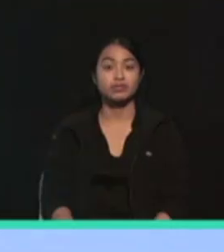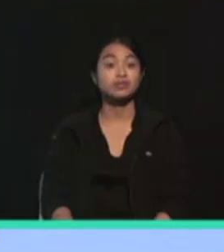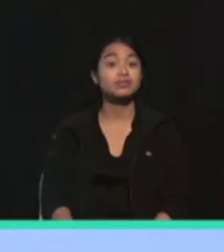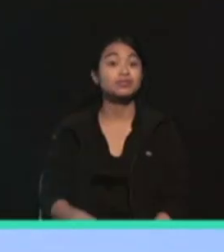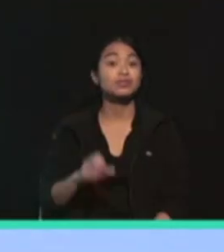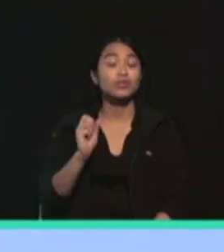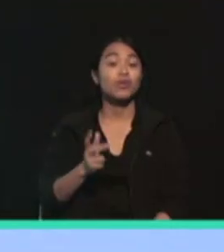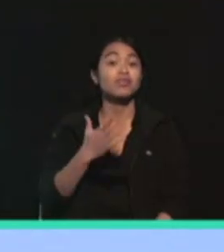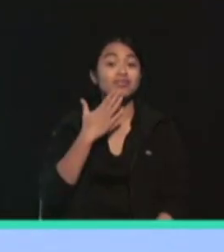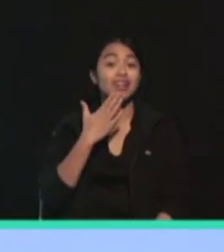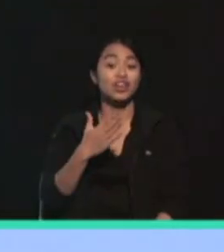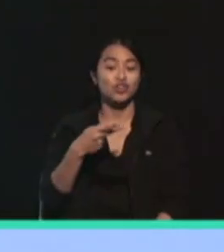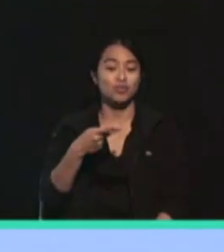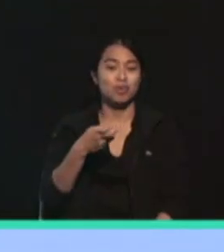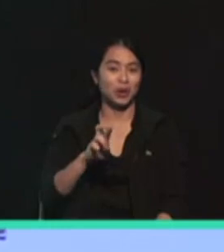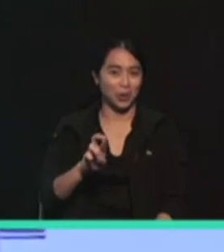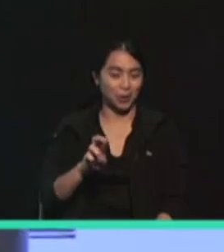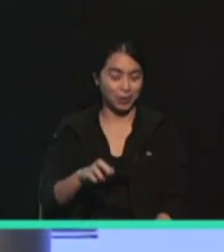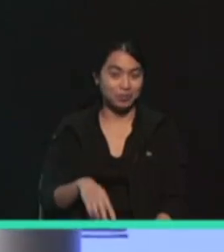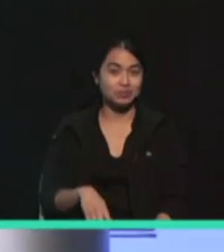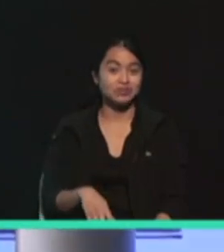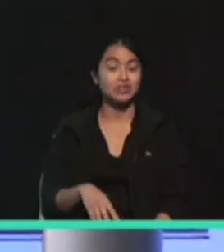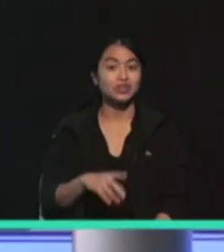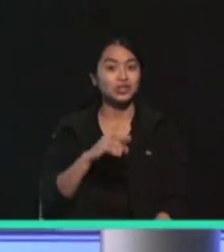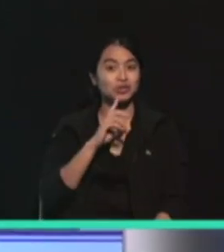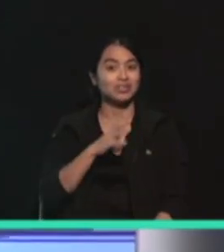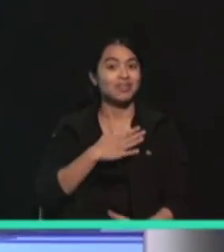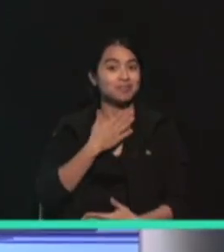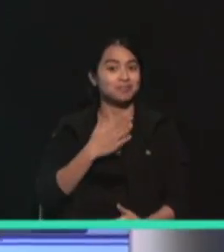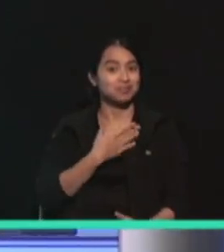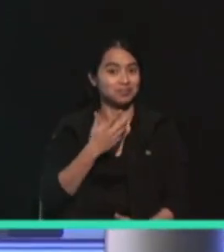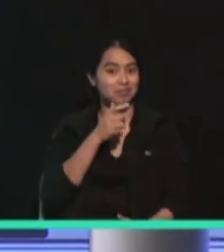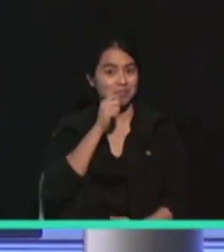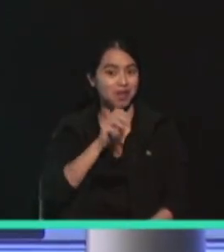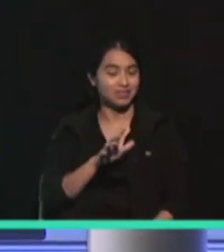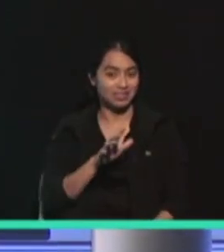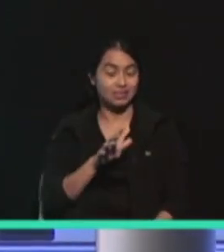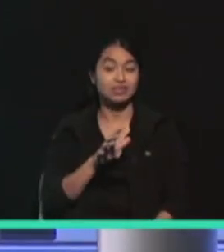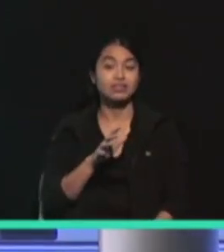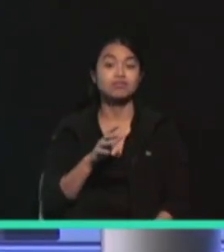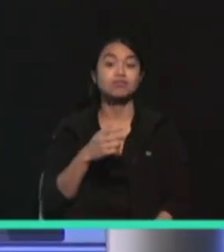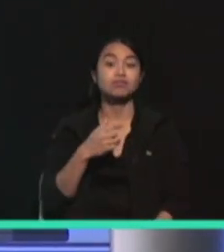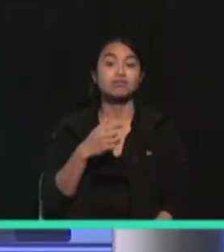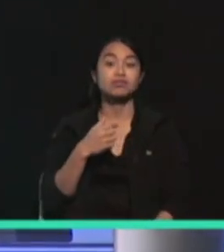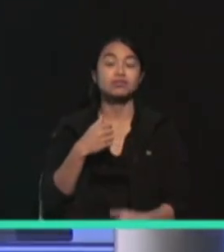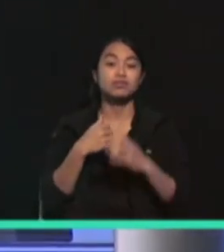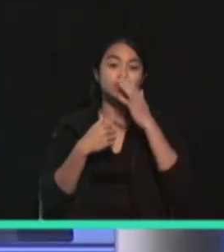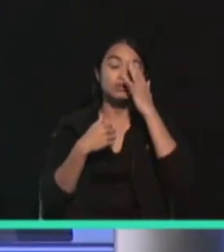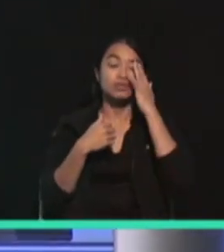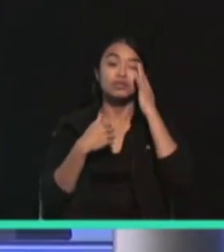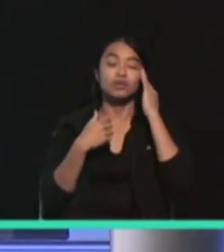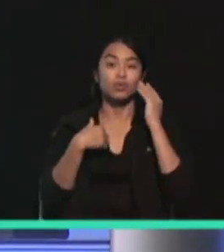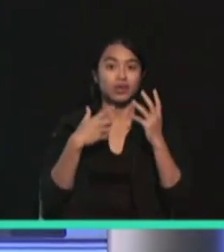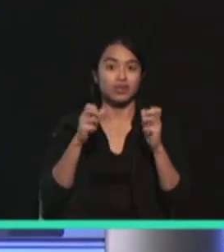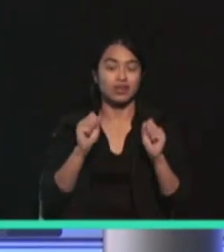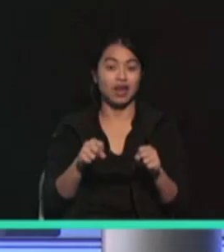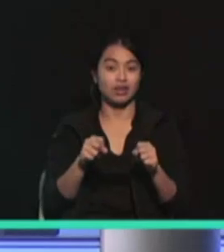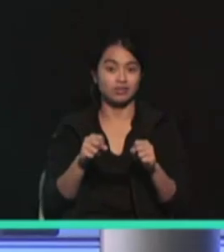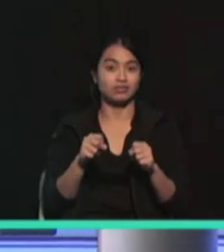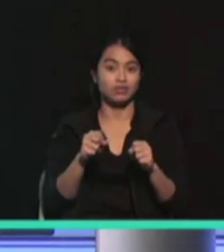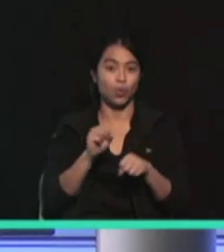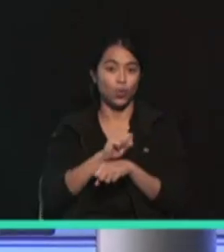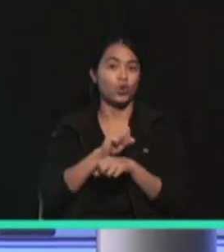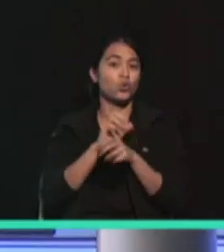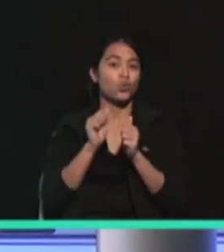Okay, thank you, Peter. It is a delight and a blessing to be able to work with the CHIP team